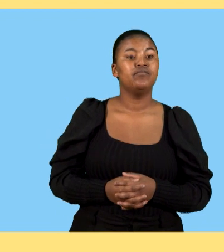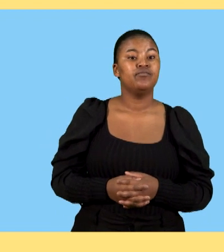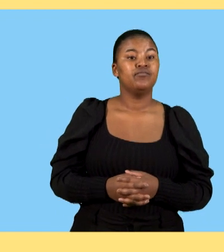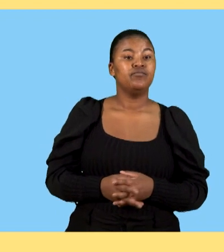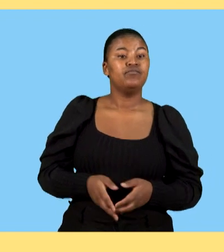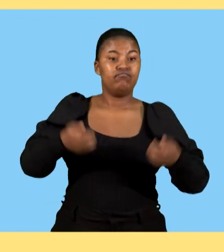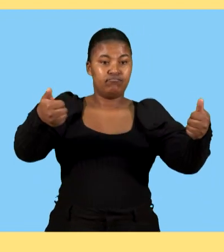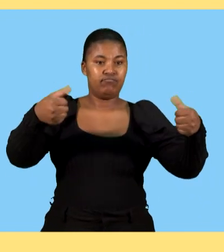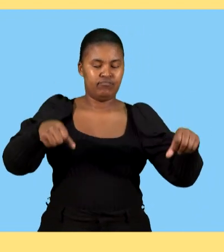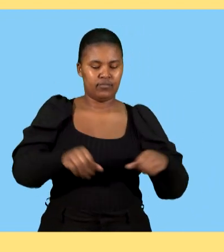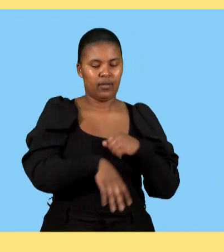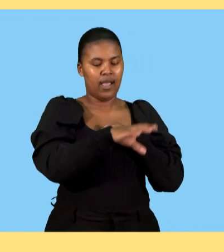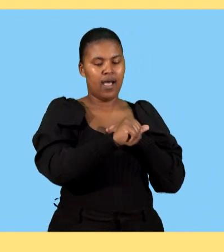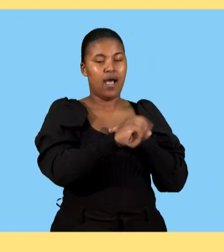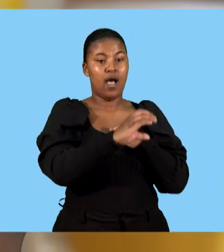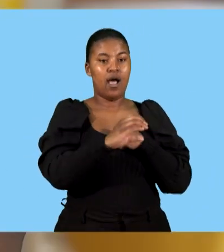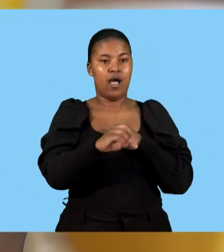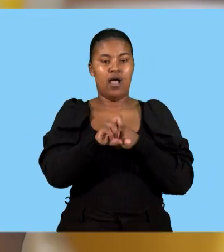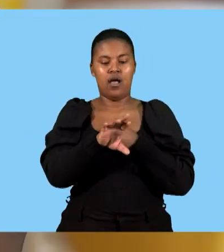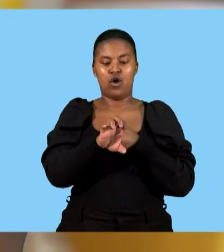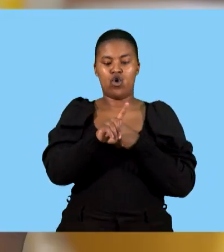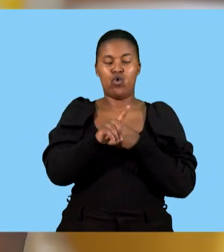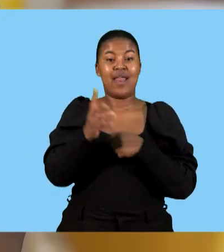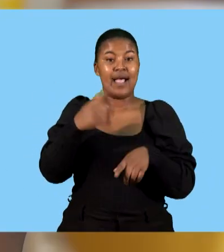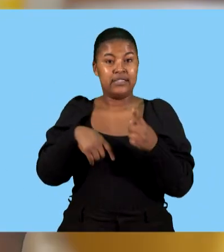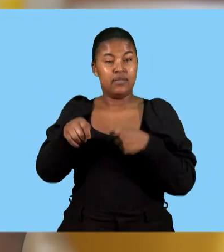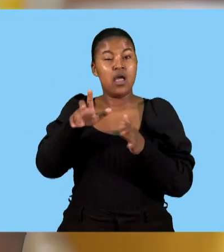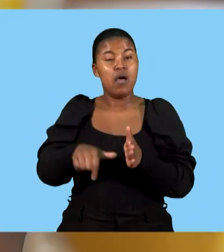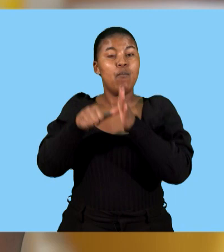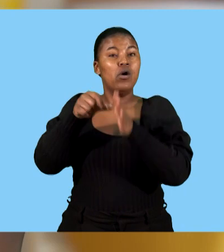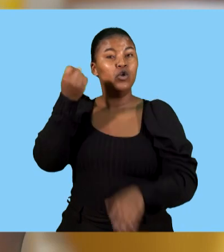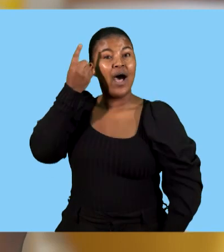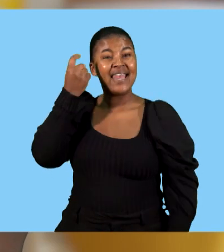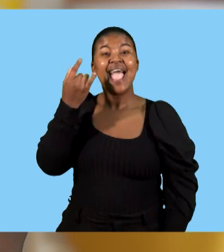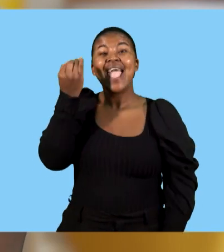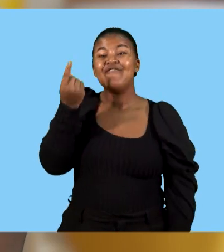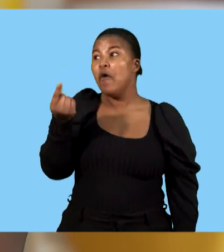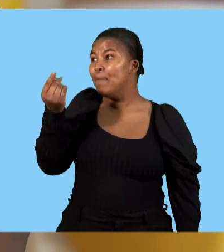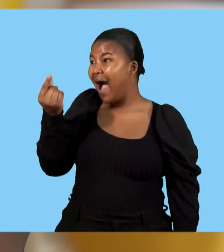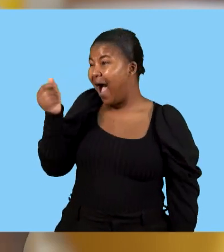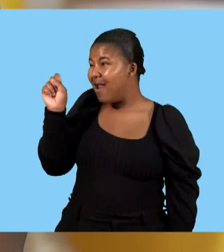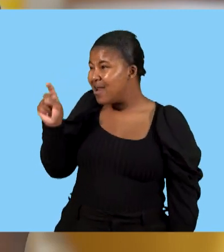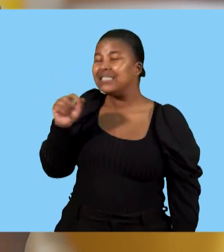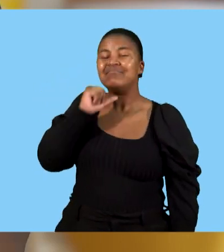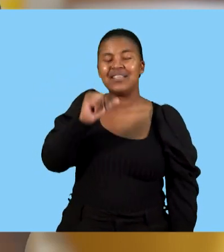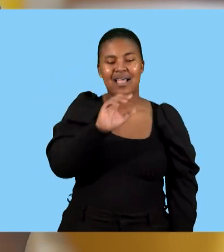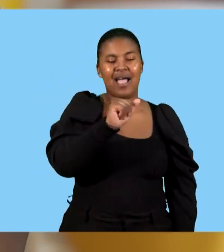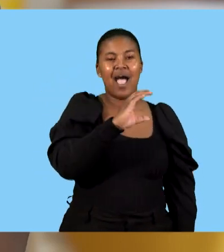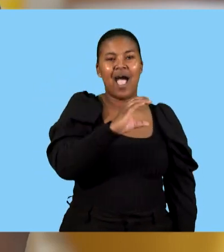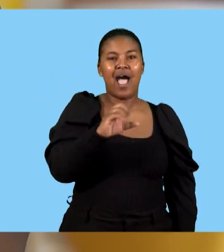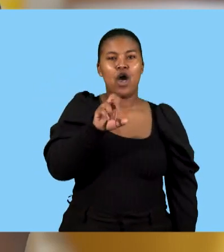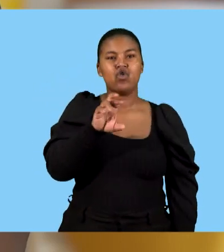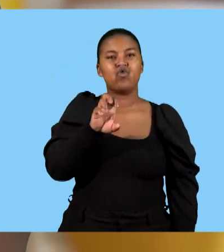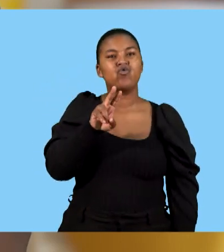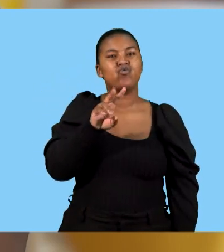It is now very important to understand that once an amount is accrued, and this is an expense, once an